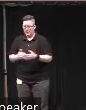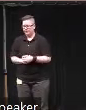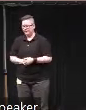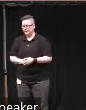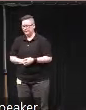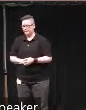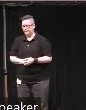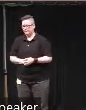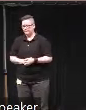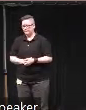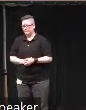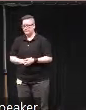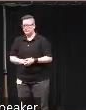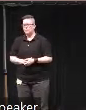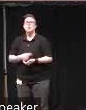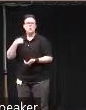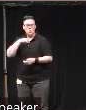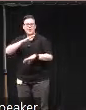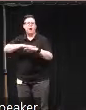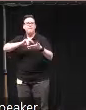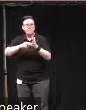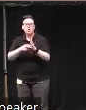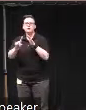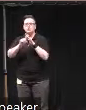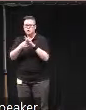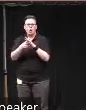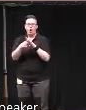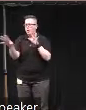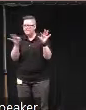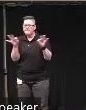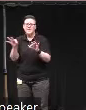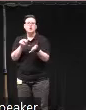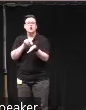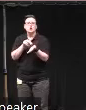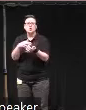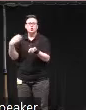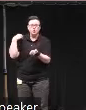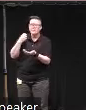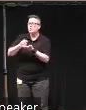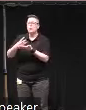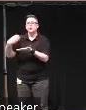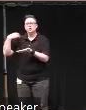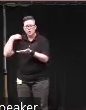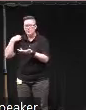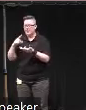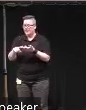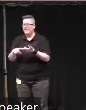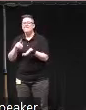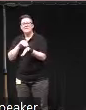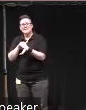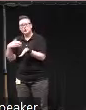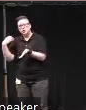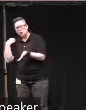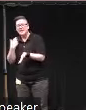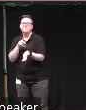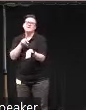have intentionally started to appoint nursing chief, social work chief, physician chief, psychology